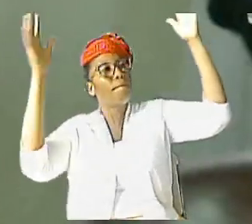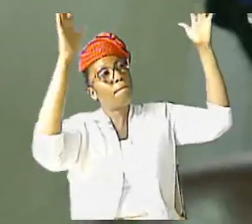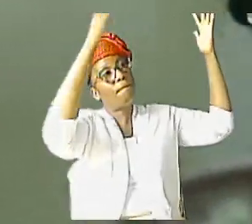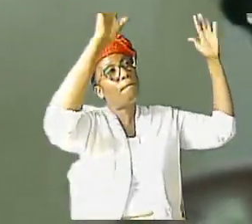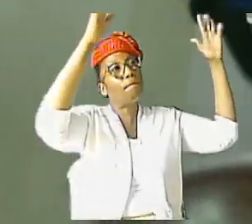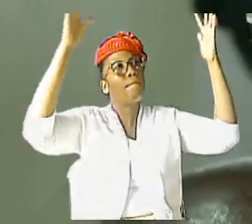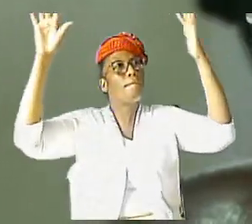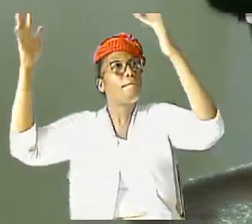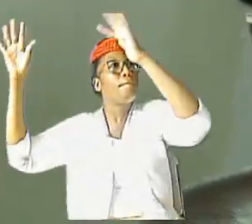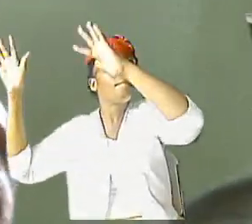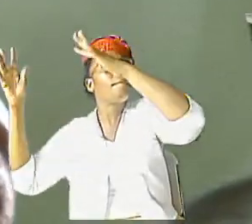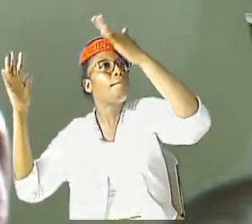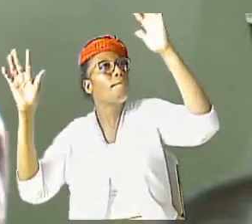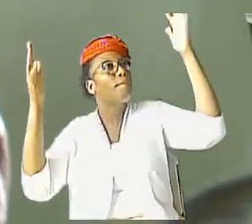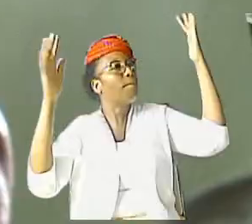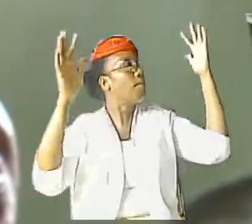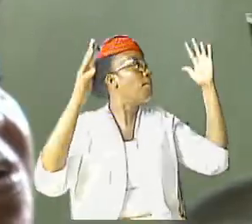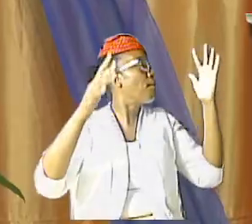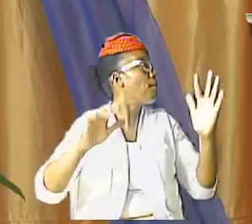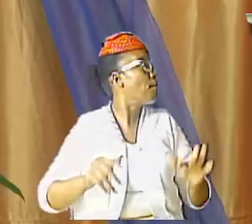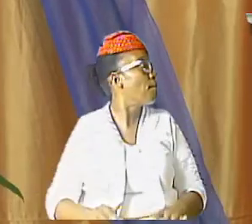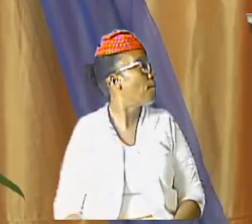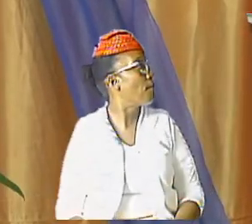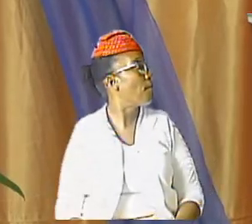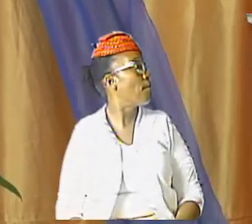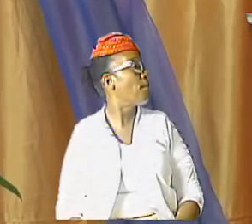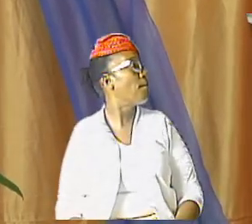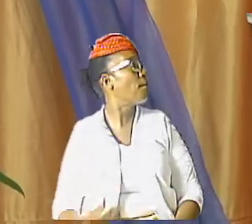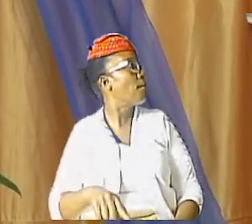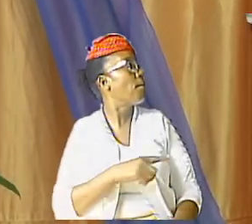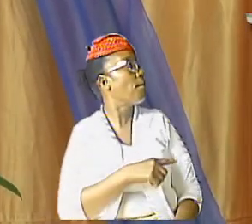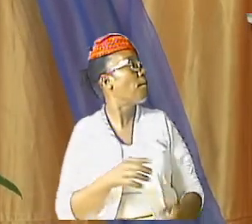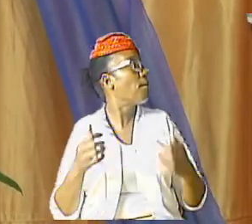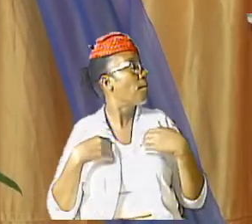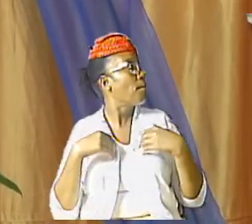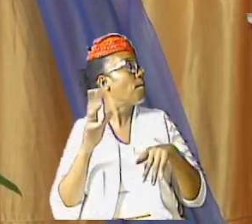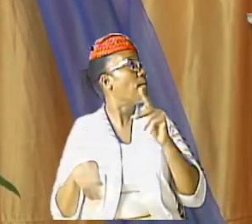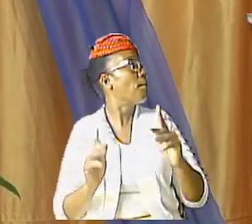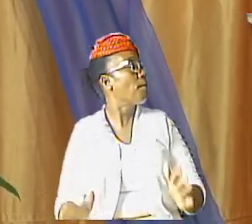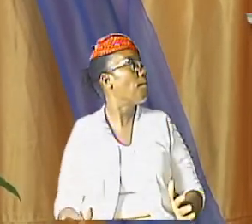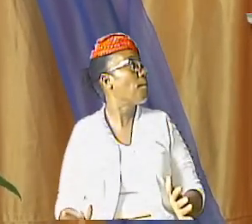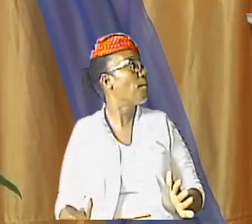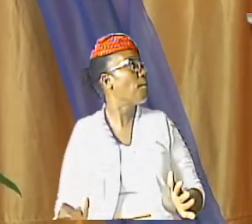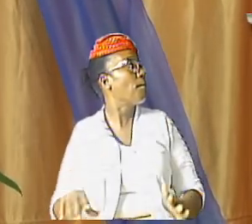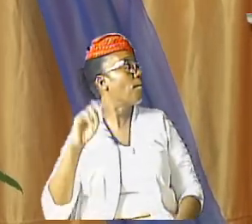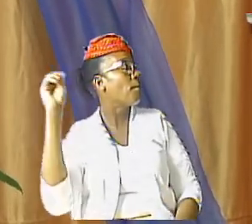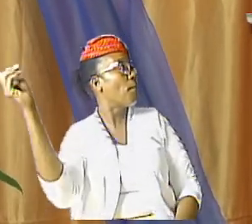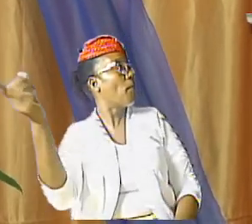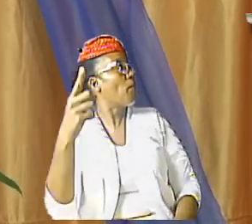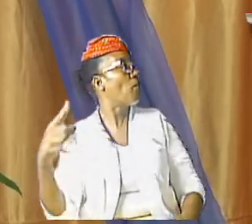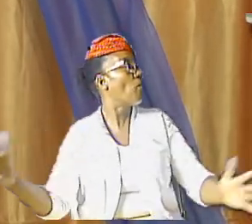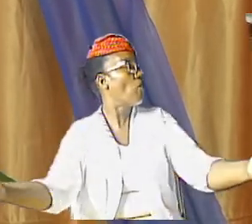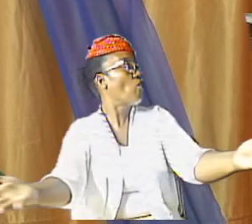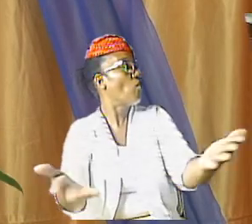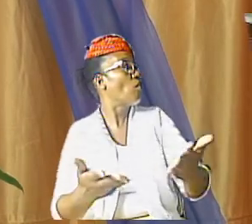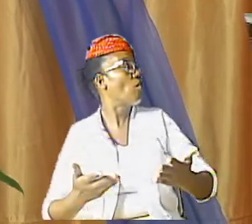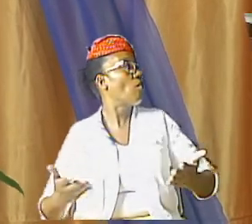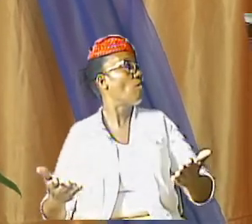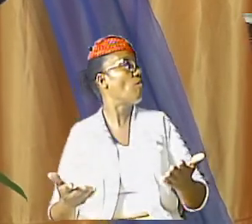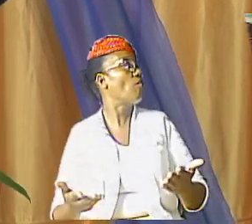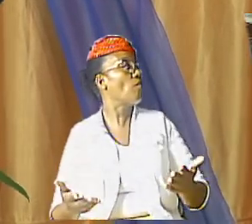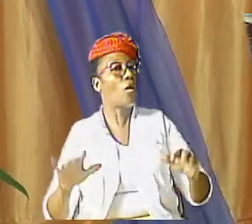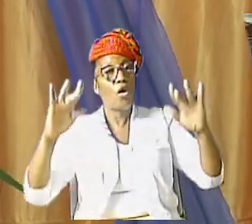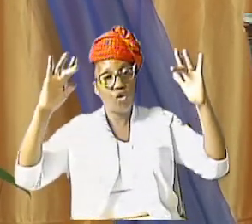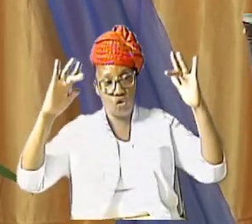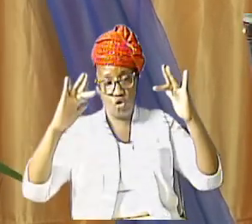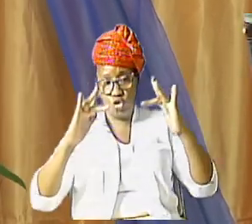amen. Then now, we have some folks that are always, and don't sit as yet, we have some folks that are always